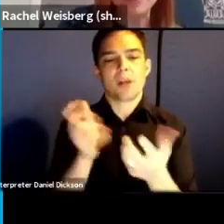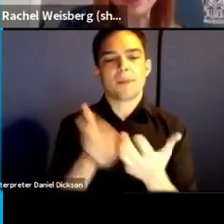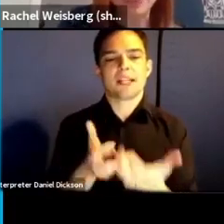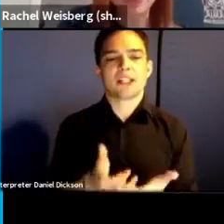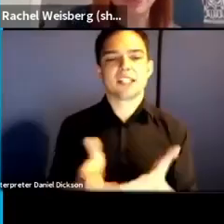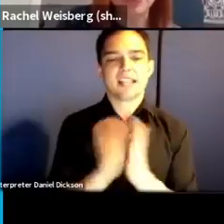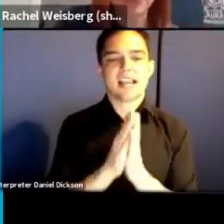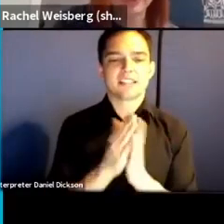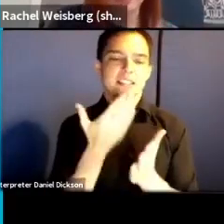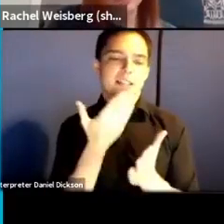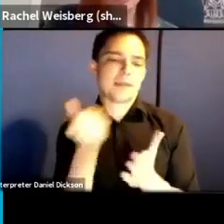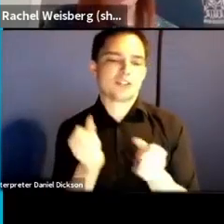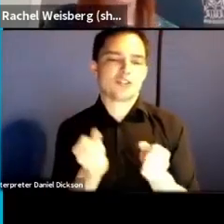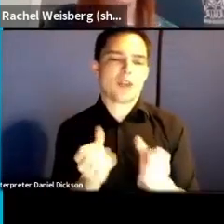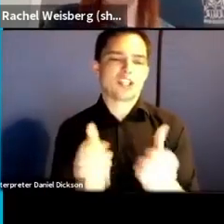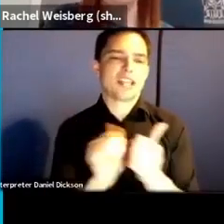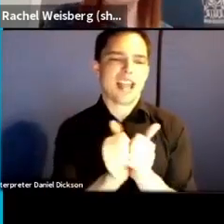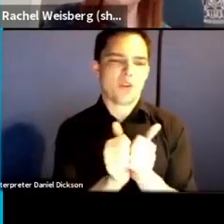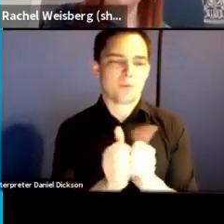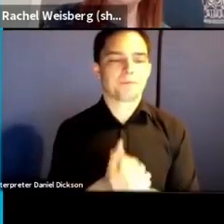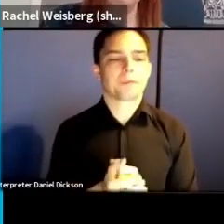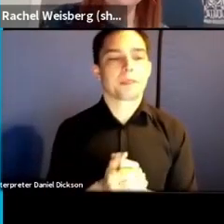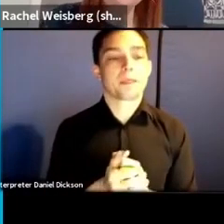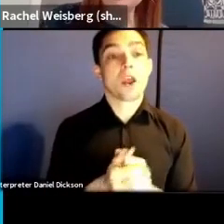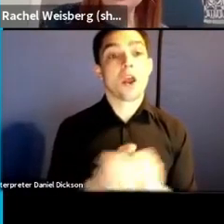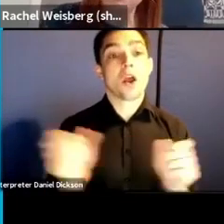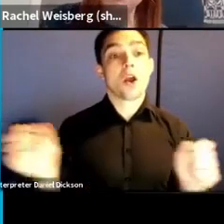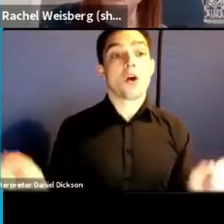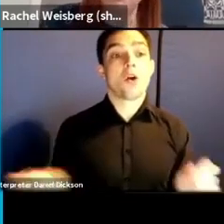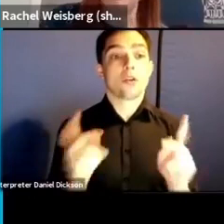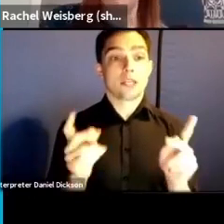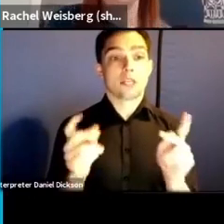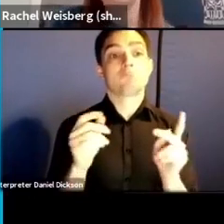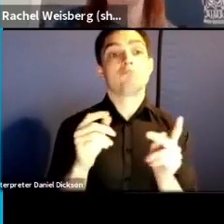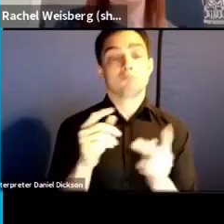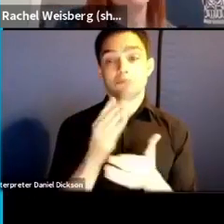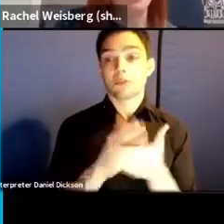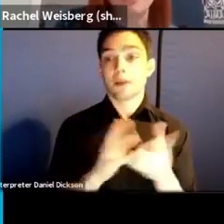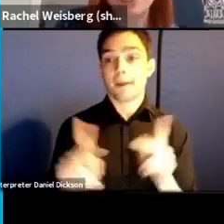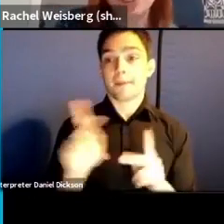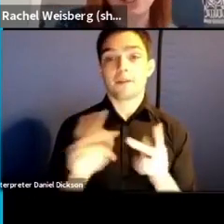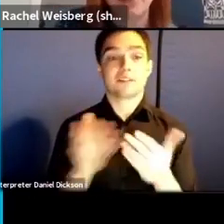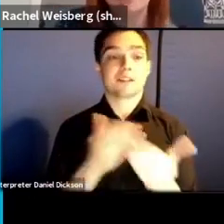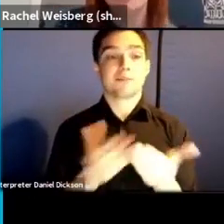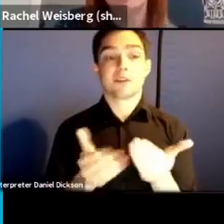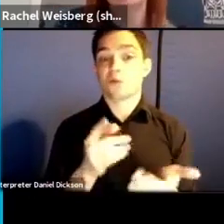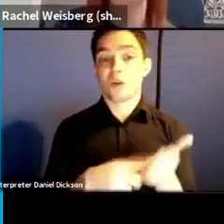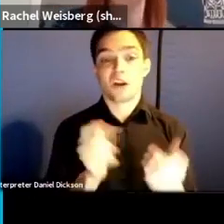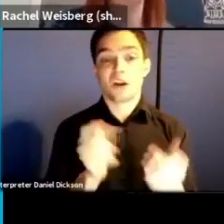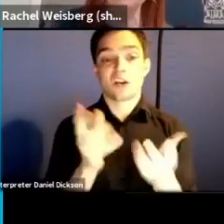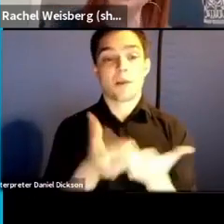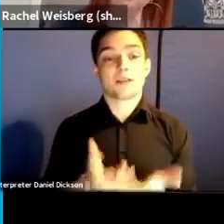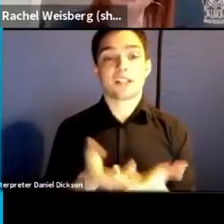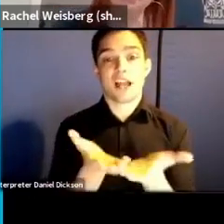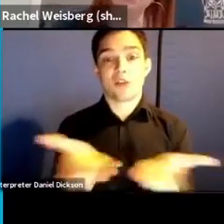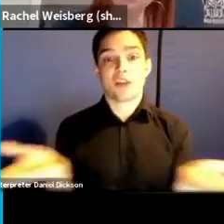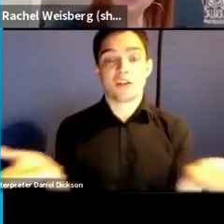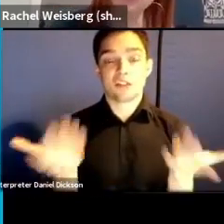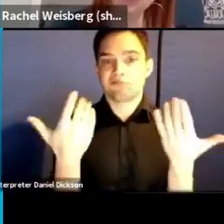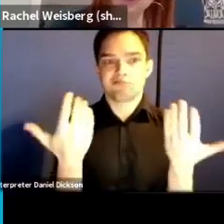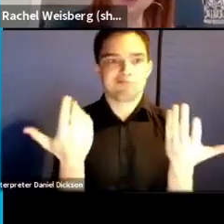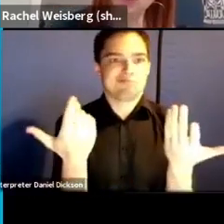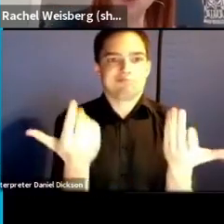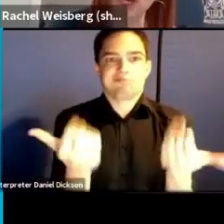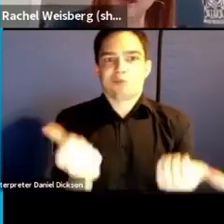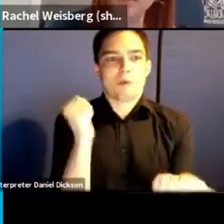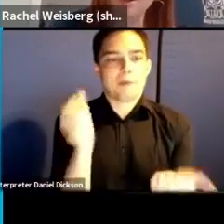best strategies. Okay, so there are going to be some people that no matter what accommodations are out there are simply not going to be able to